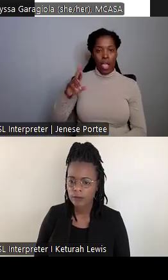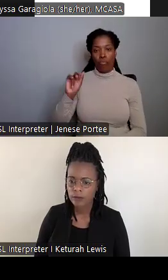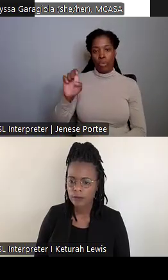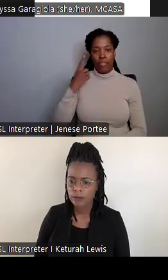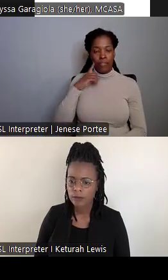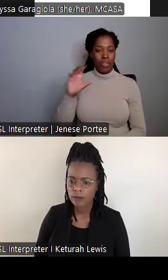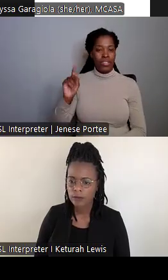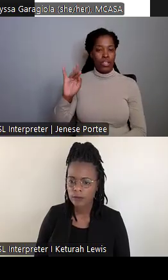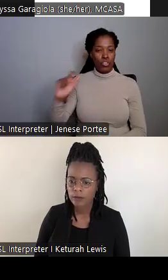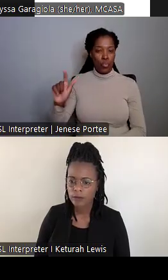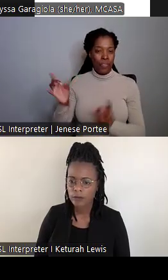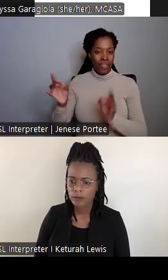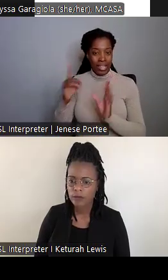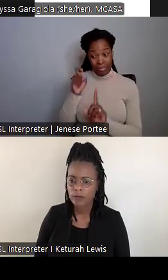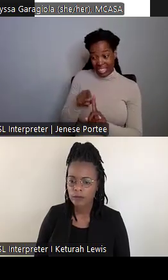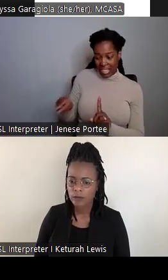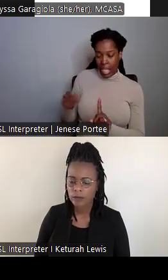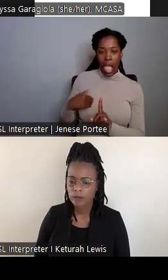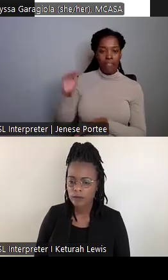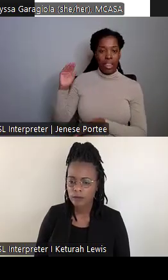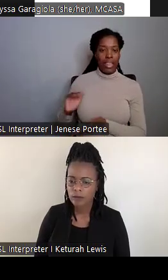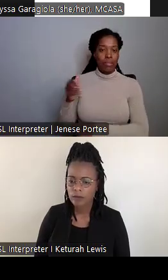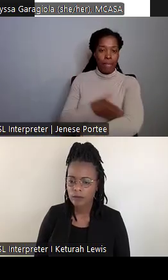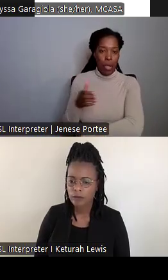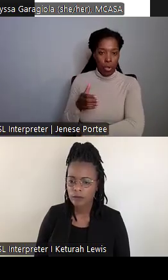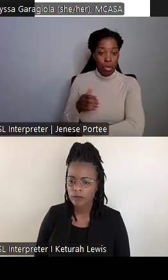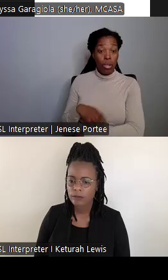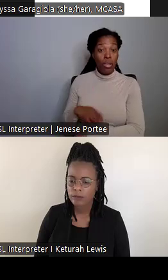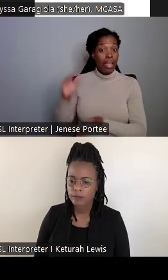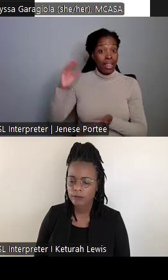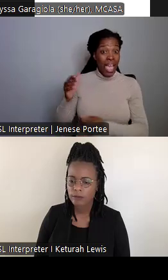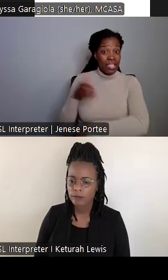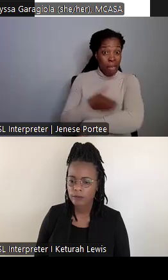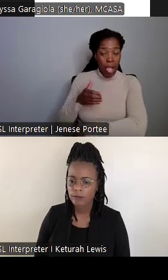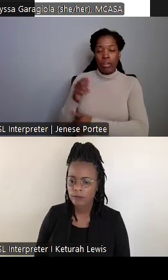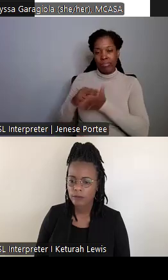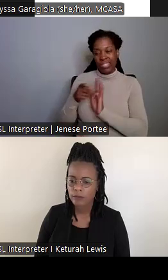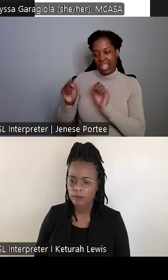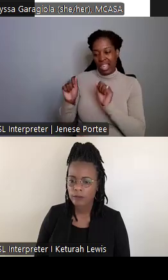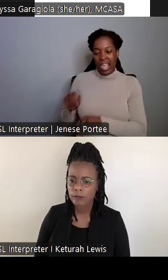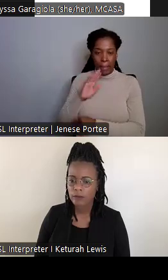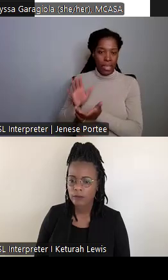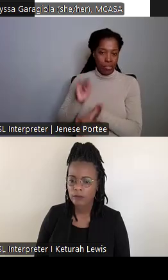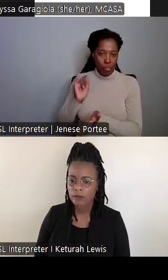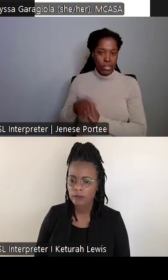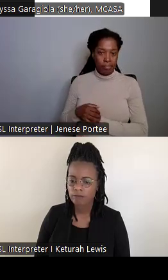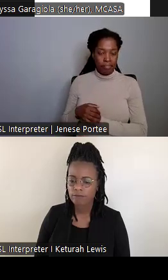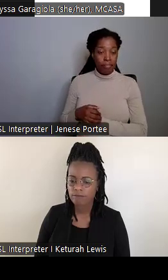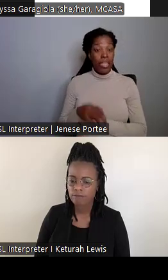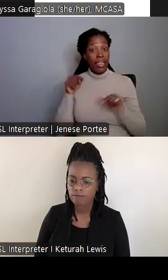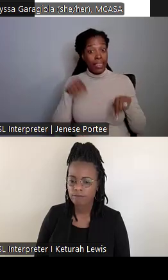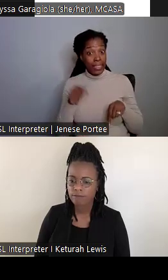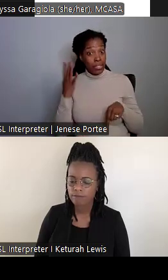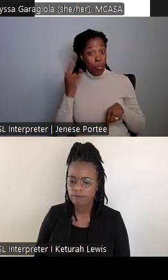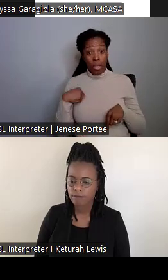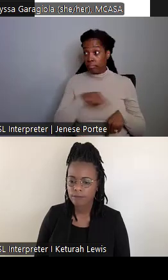they have less power. Their condition of having less power can be exploited. This is why, as advocates,